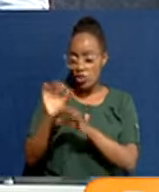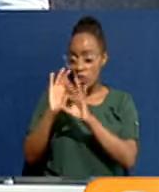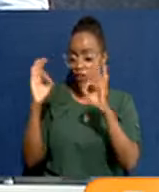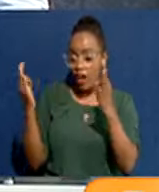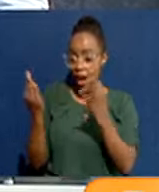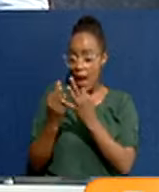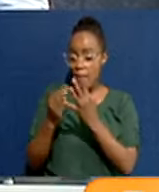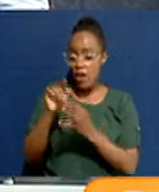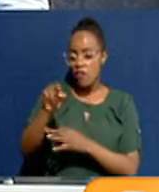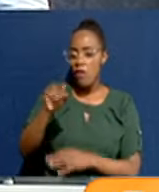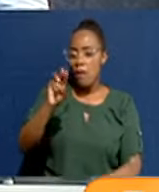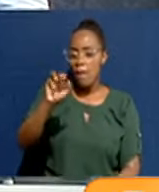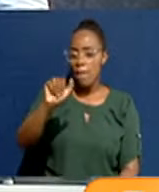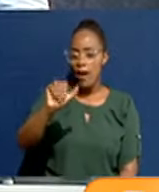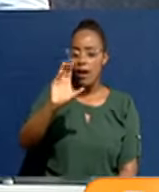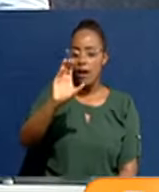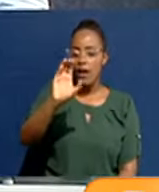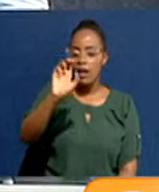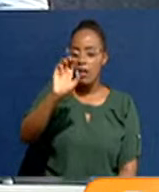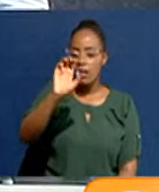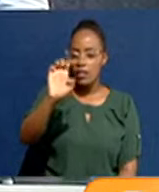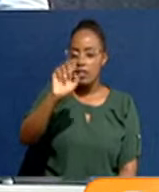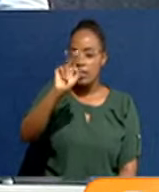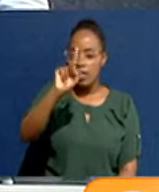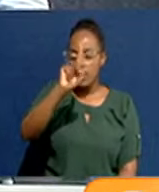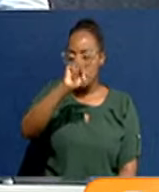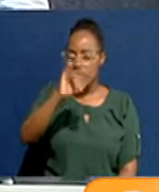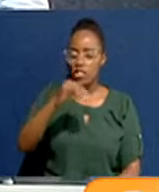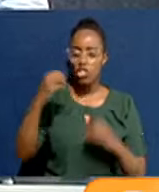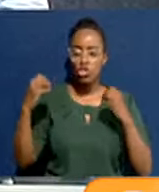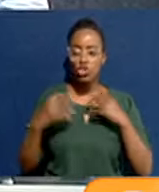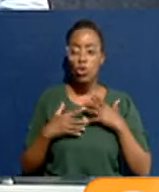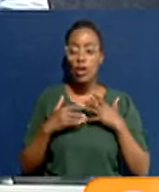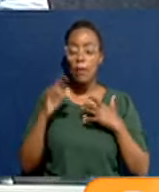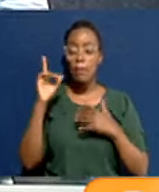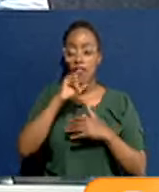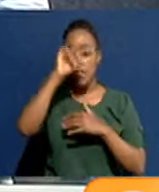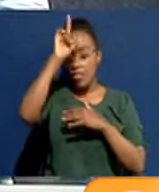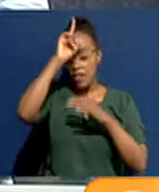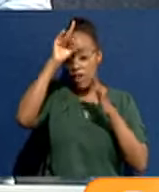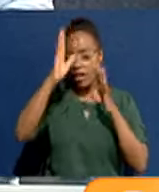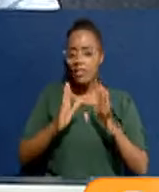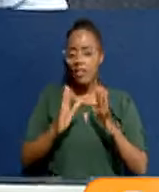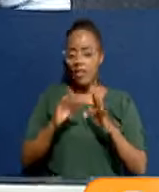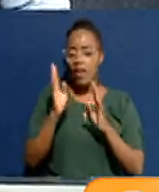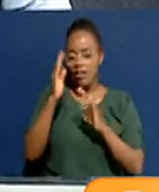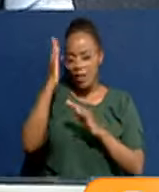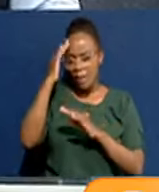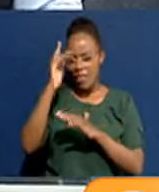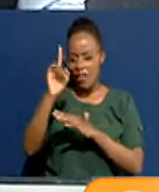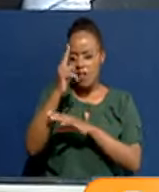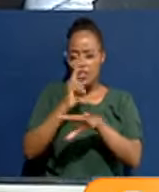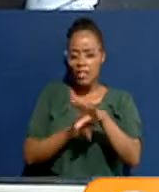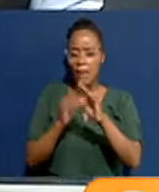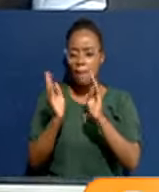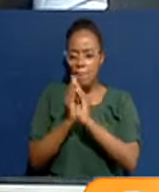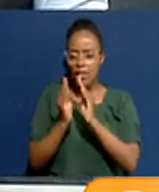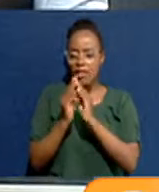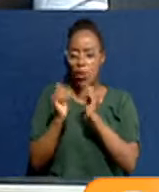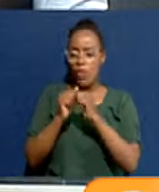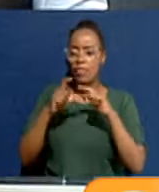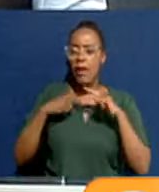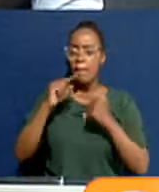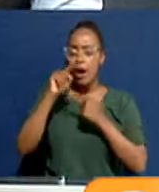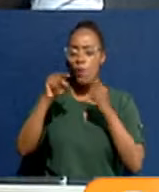Paul Mackenzie lives, is in utter shock. Well, villagers recount their first encounter with Paul Mackenzie